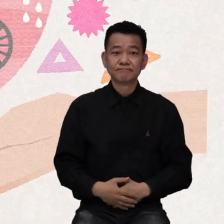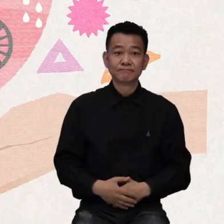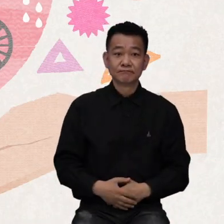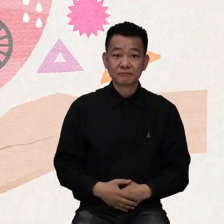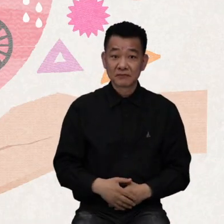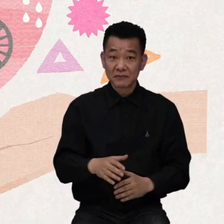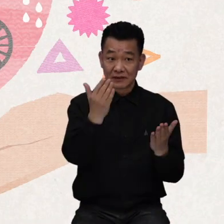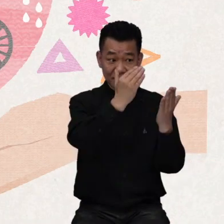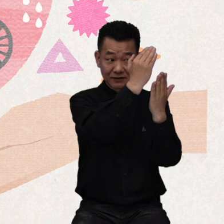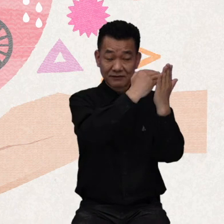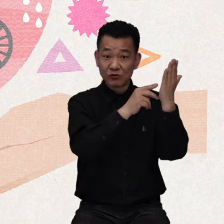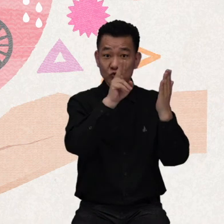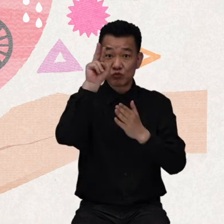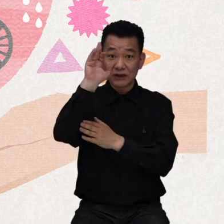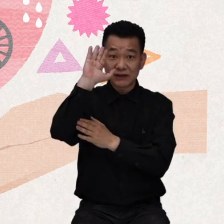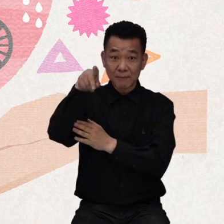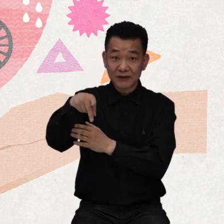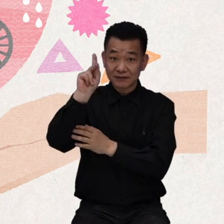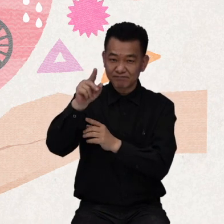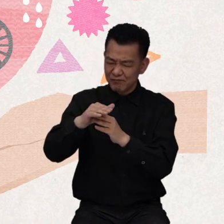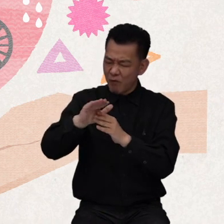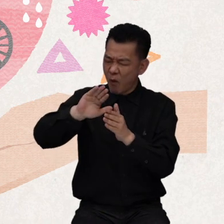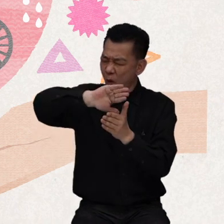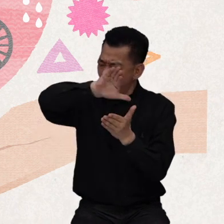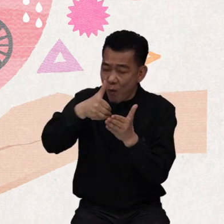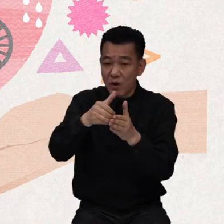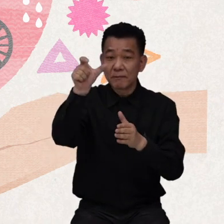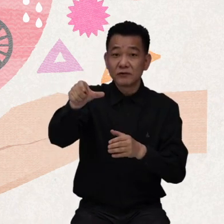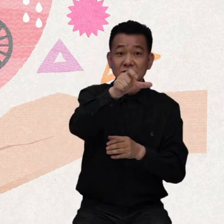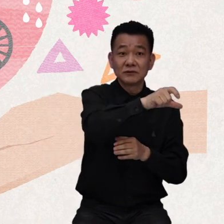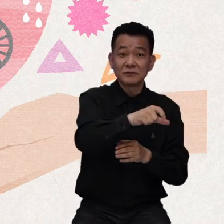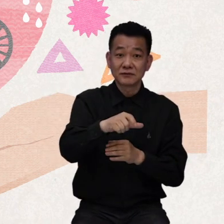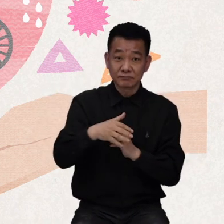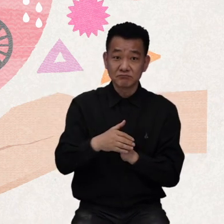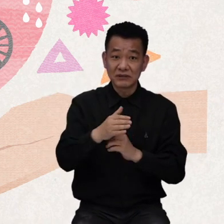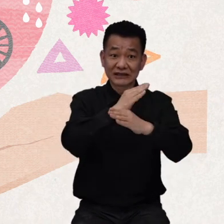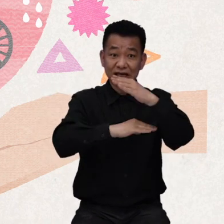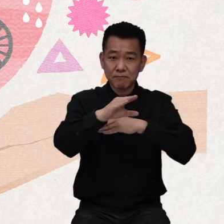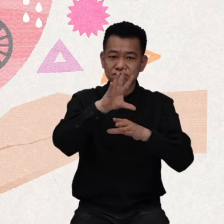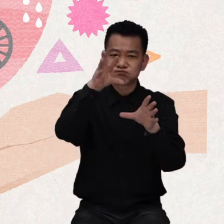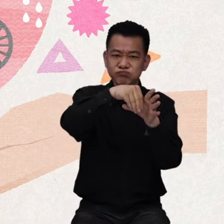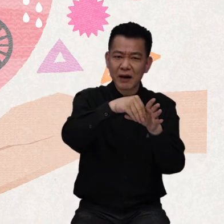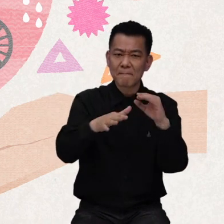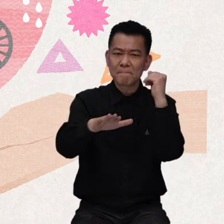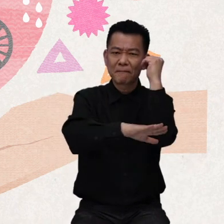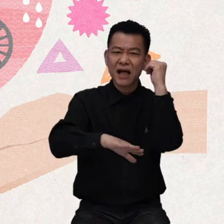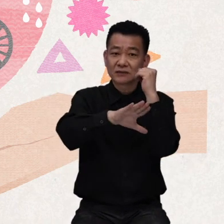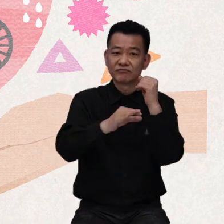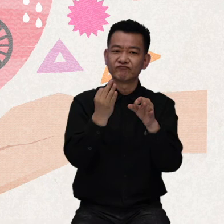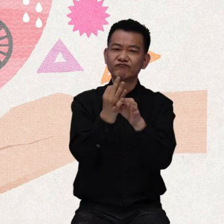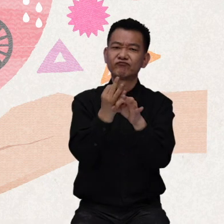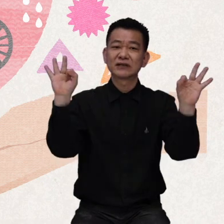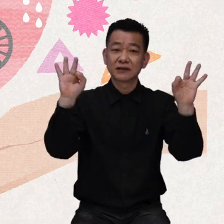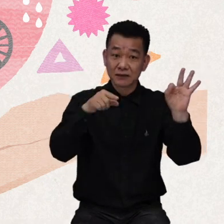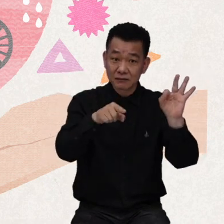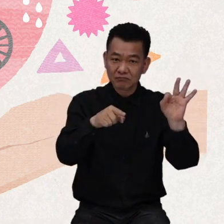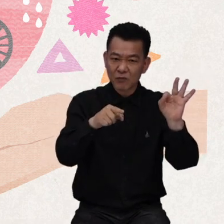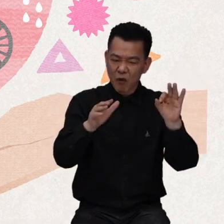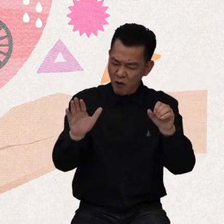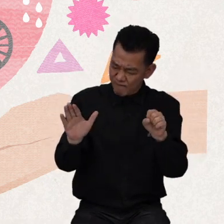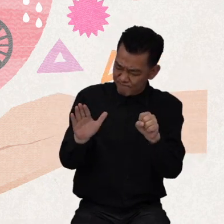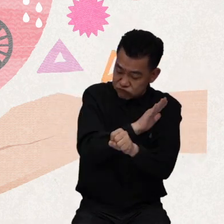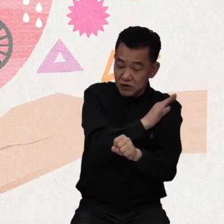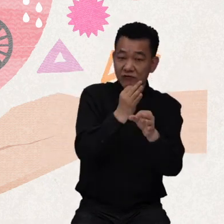The purpose of the present convention is to promote, protect, and ensure the full and equal enjoyment of all human